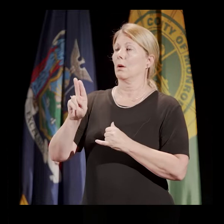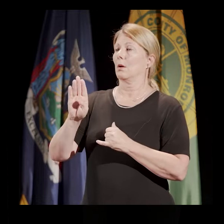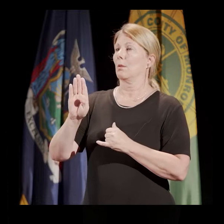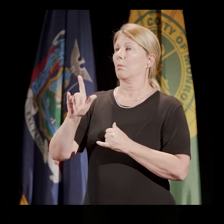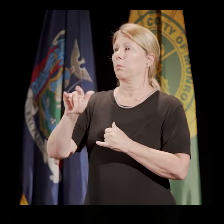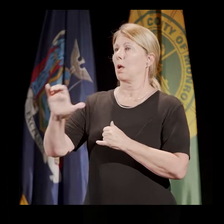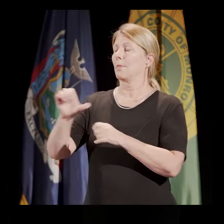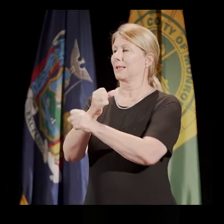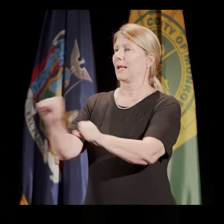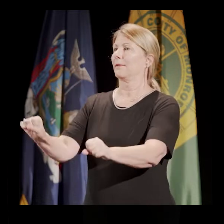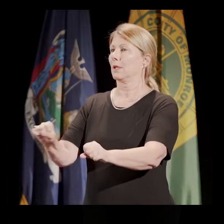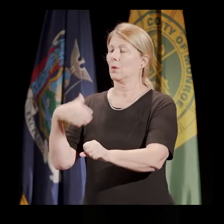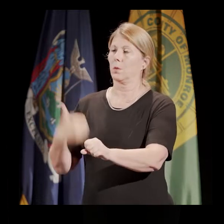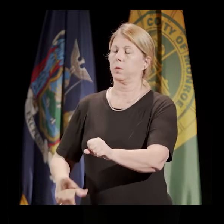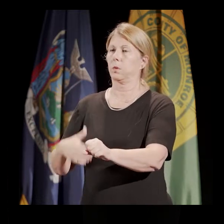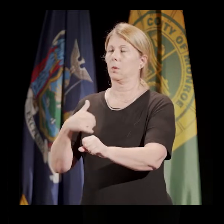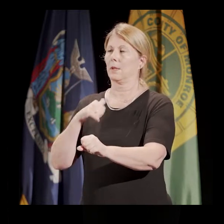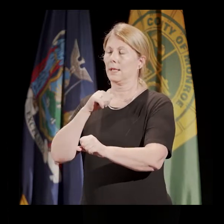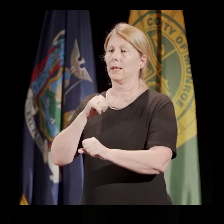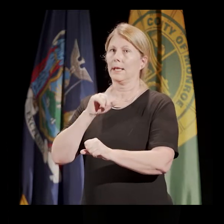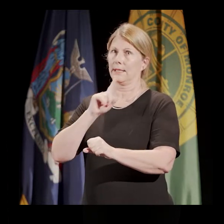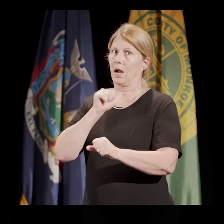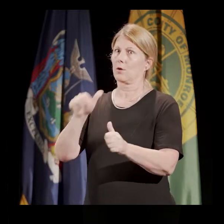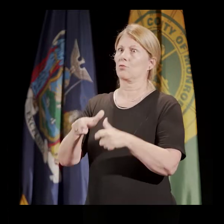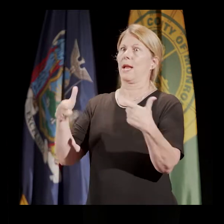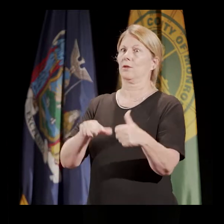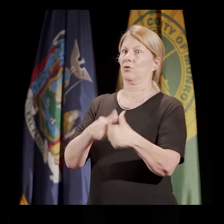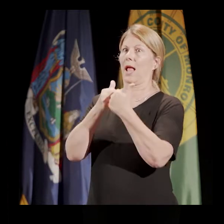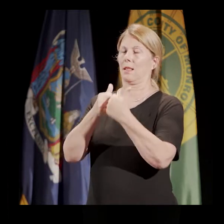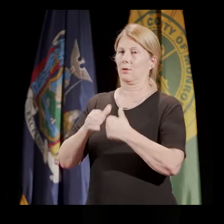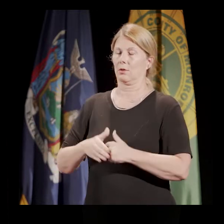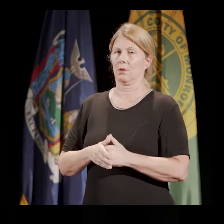our greatest challenge. The spike in violence we saw